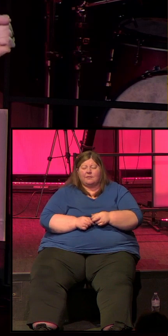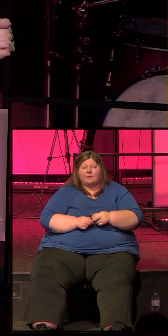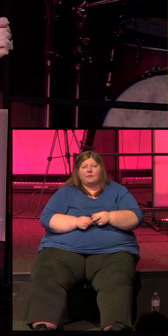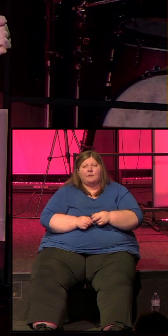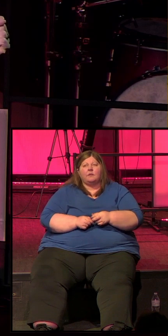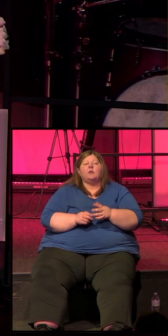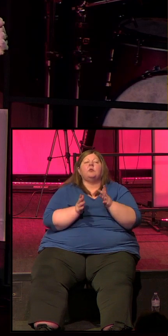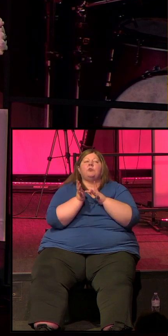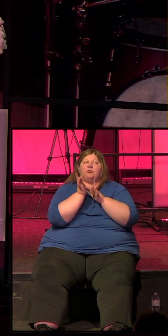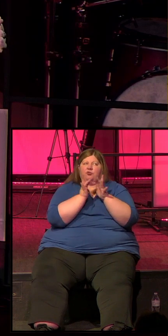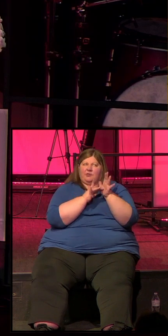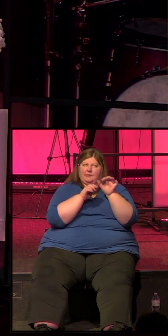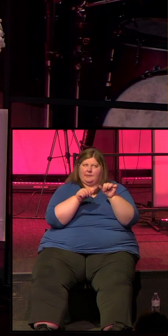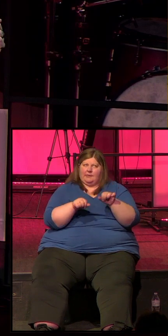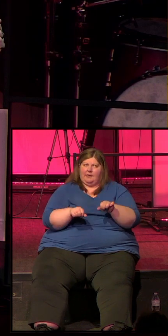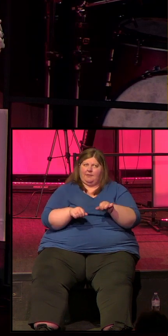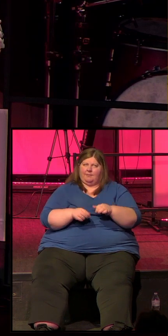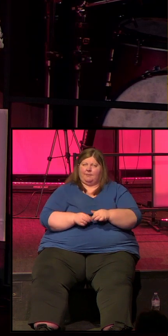Jesus can.